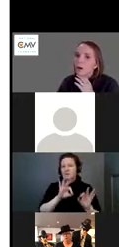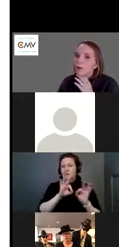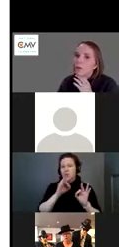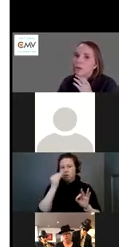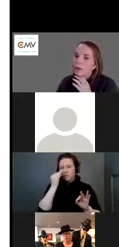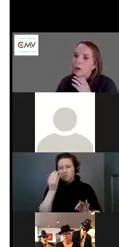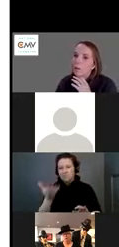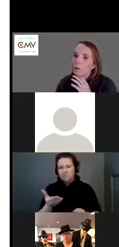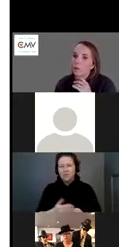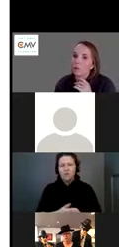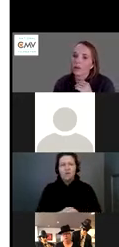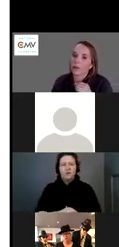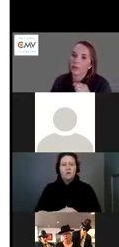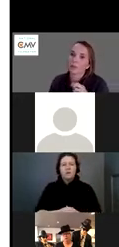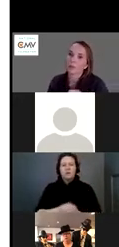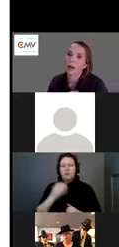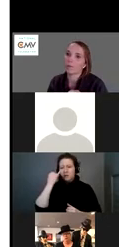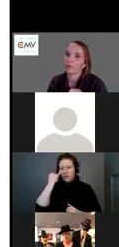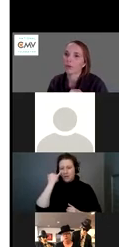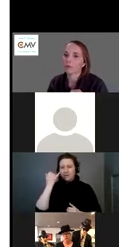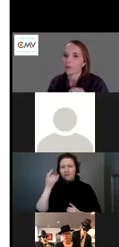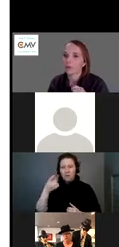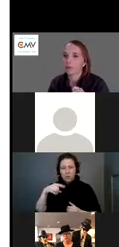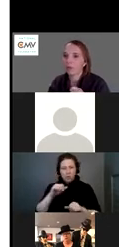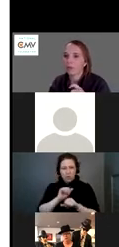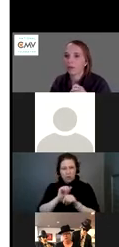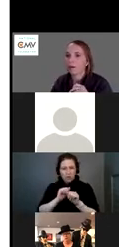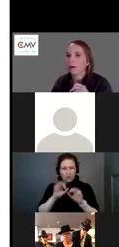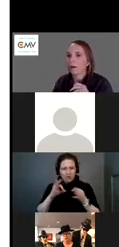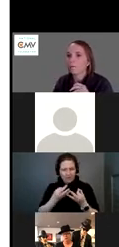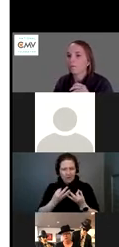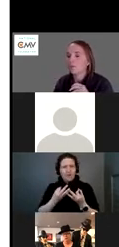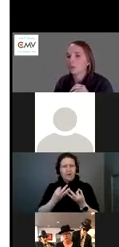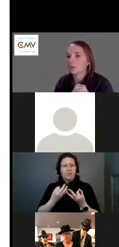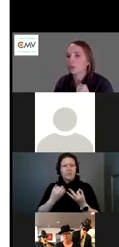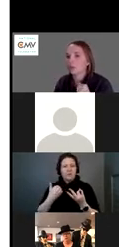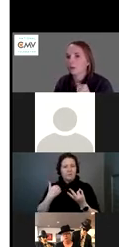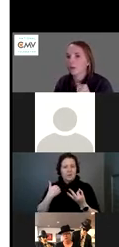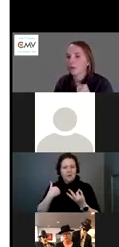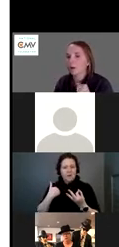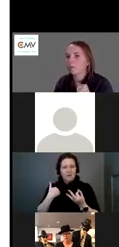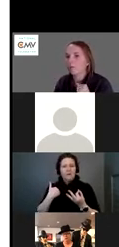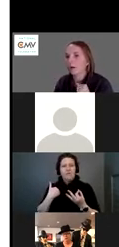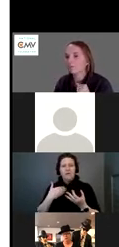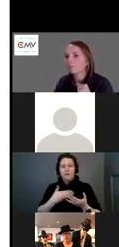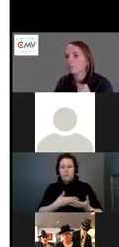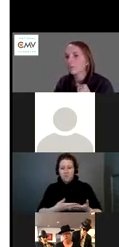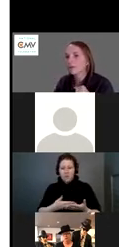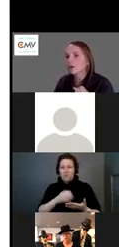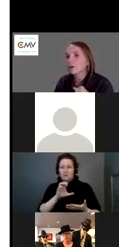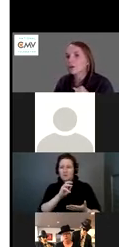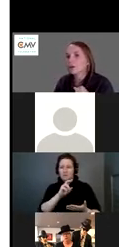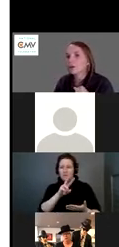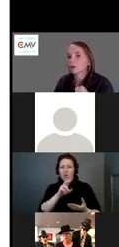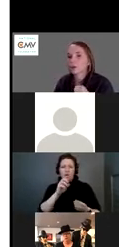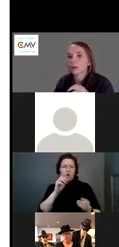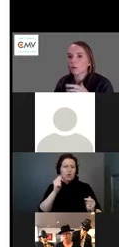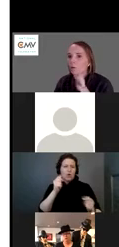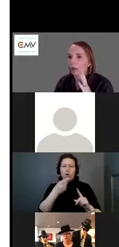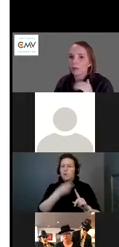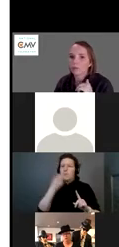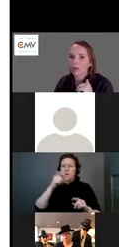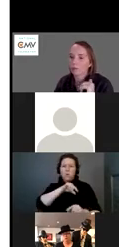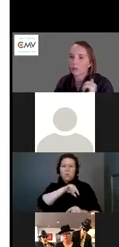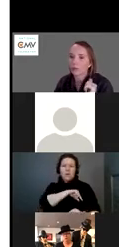if they are working with families to have a child with CMV. It's an automatic qualifier. She's